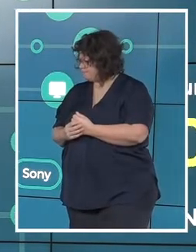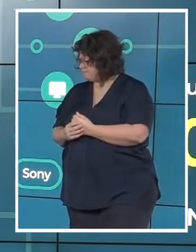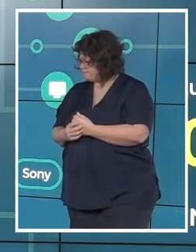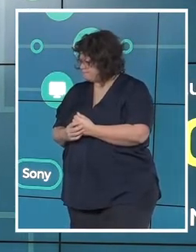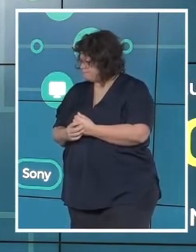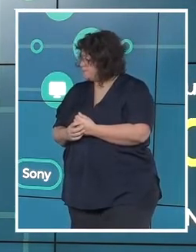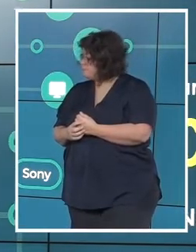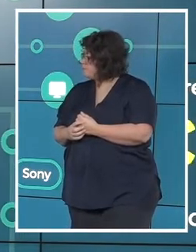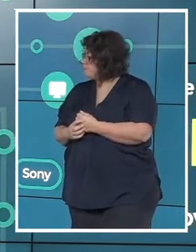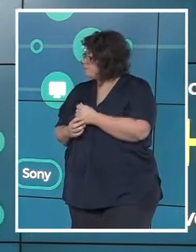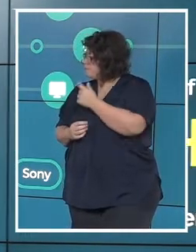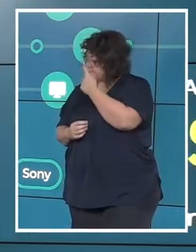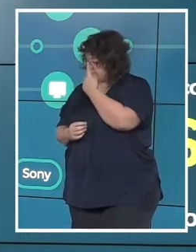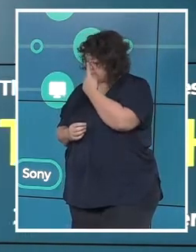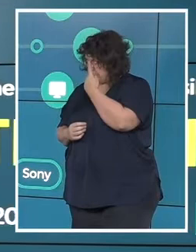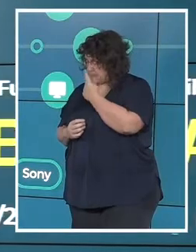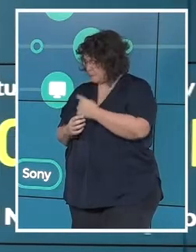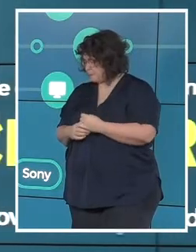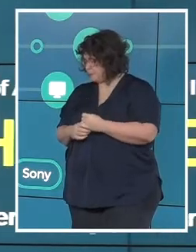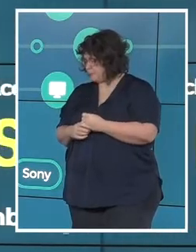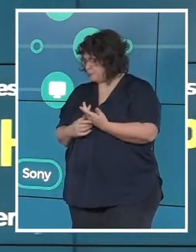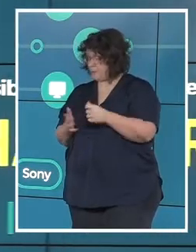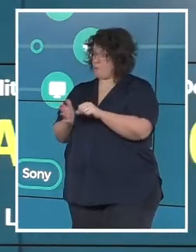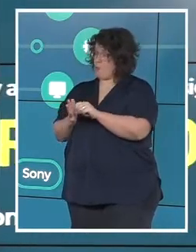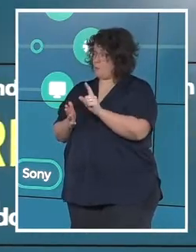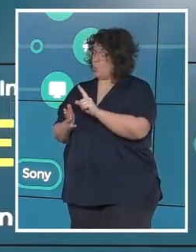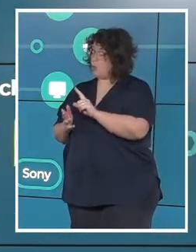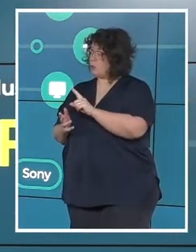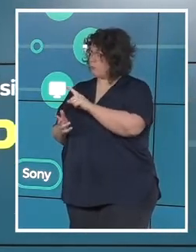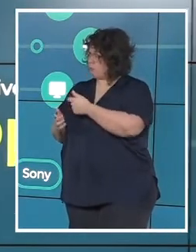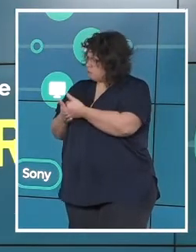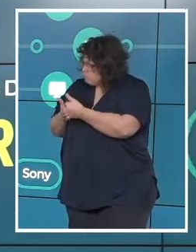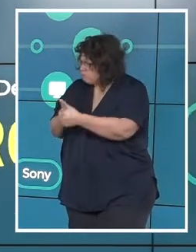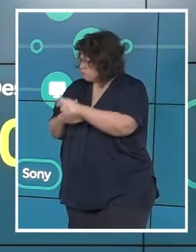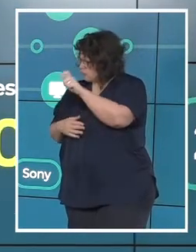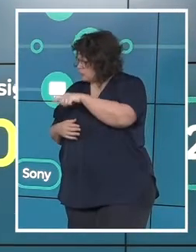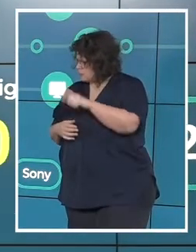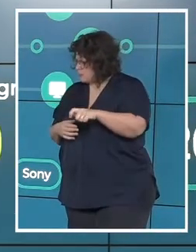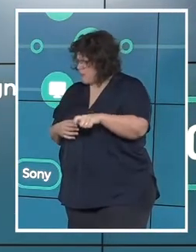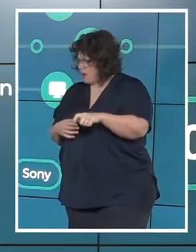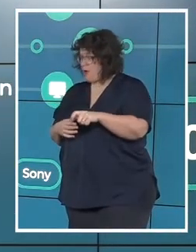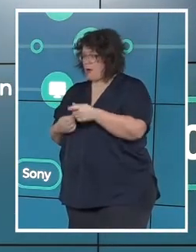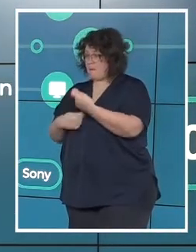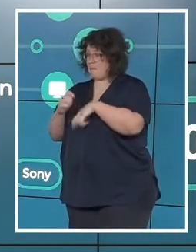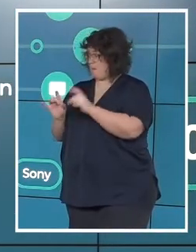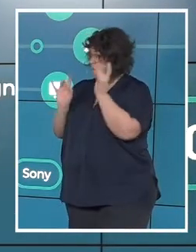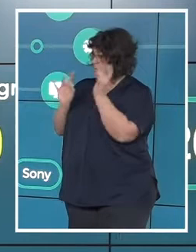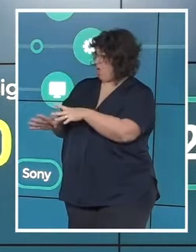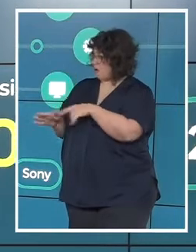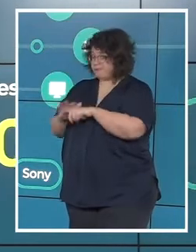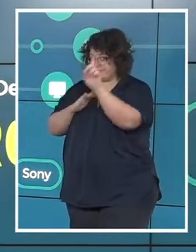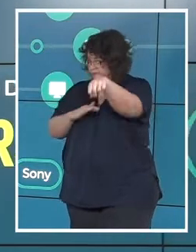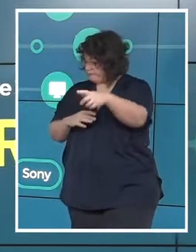customers today become your former customers tomorrow. So as we're thinking about and partnering, we're always thinking about how do we